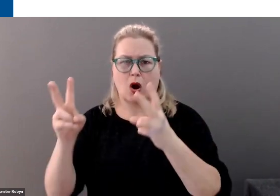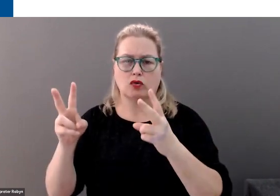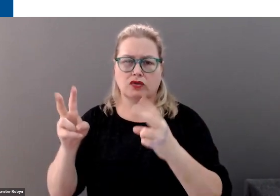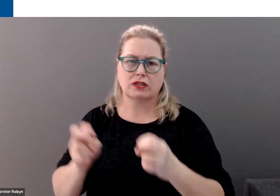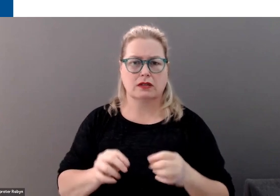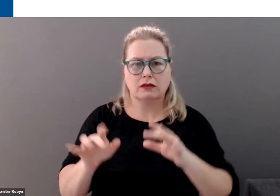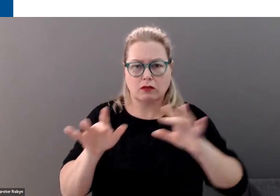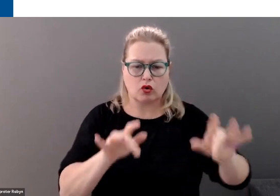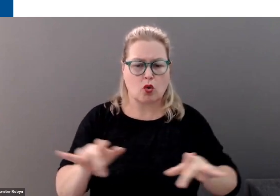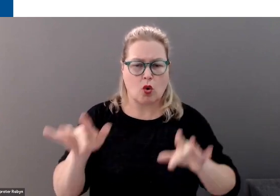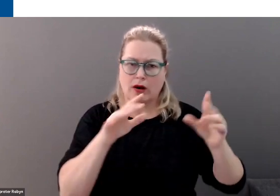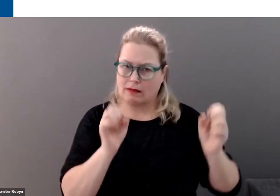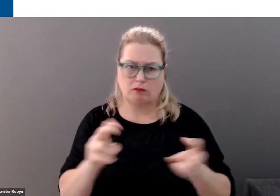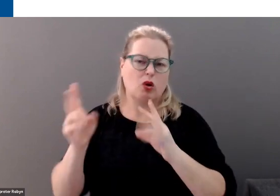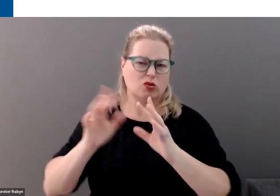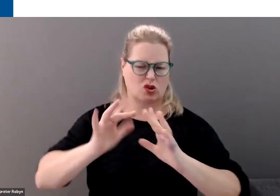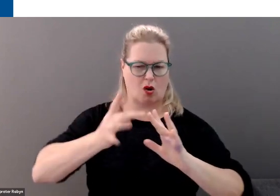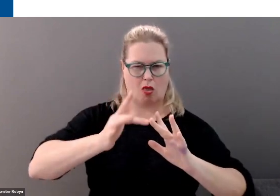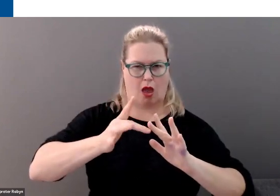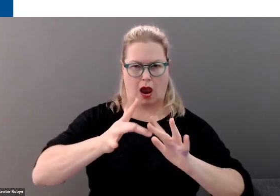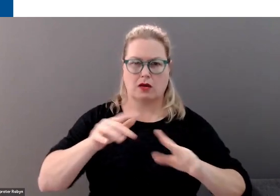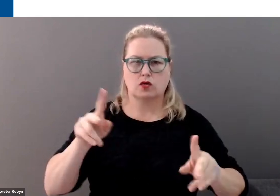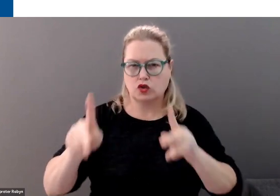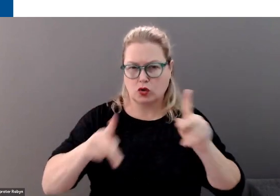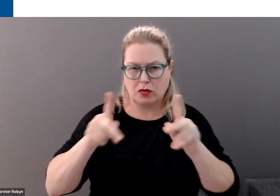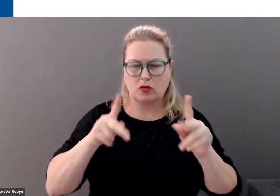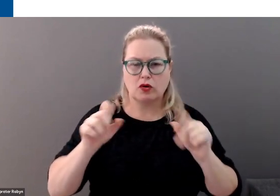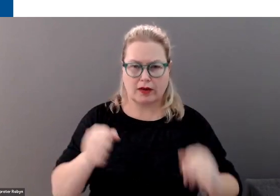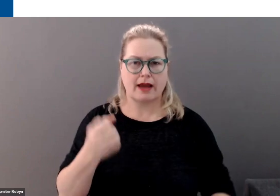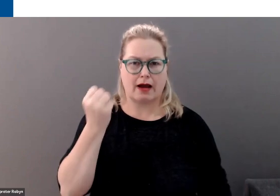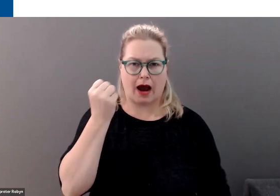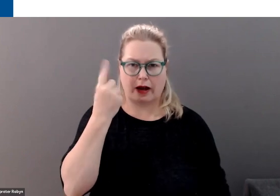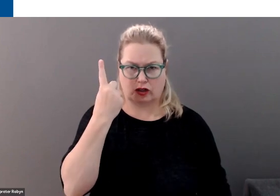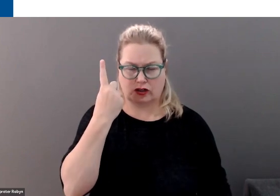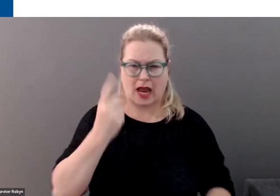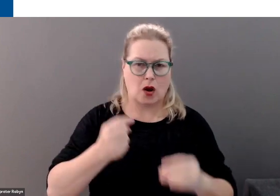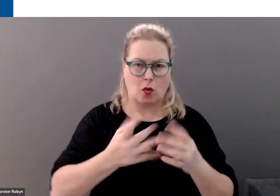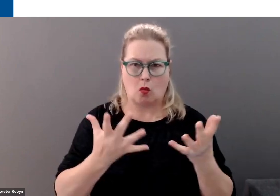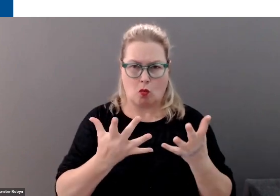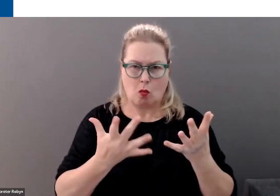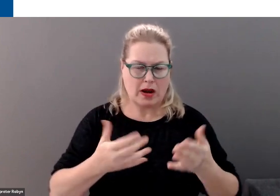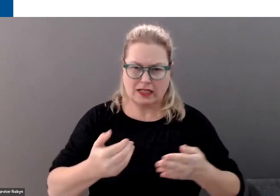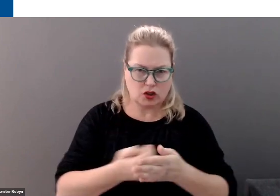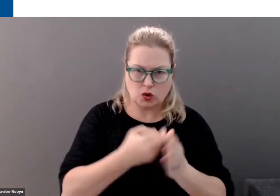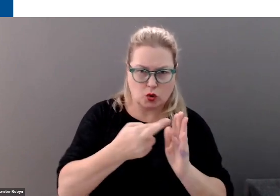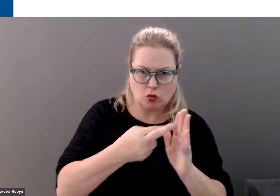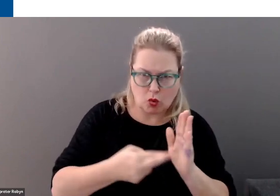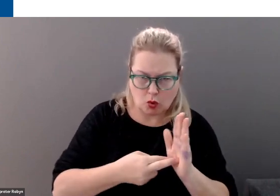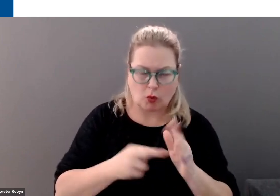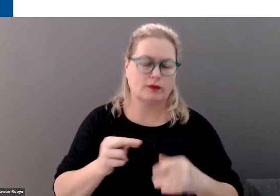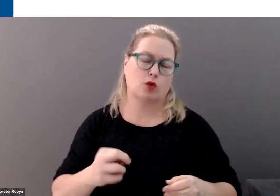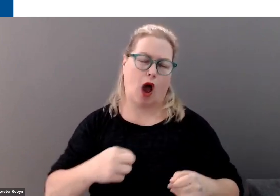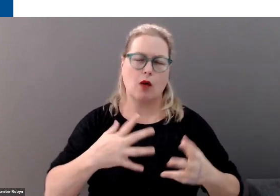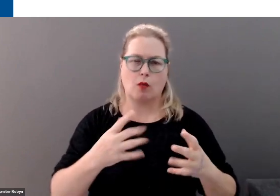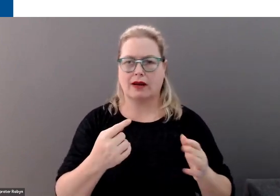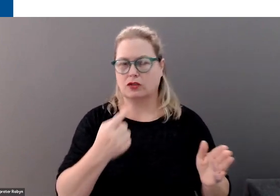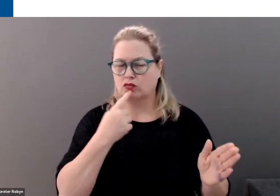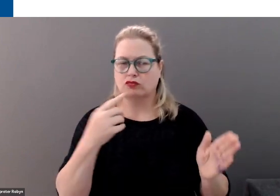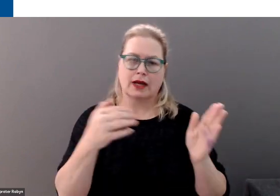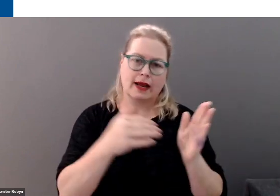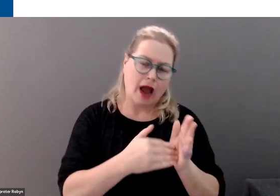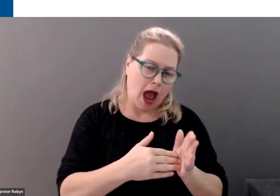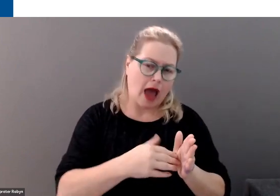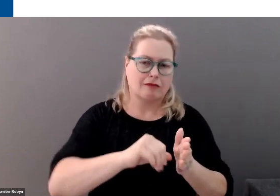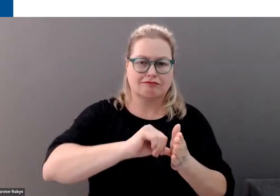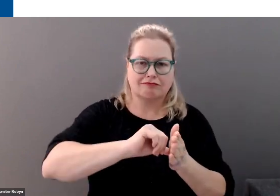can understand exactly what's in the rule. I just want to re-emphasize what both Melanie said and what I shared